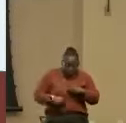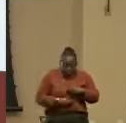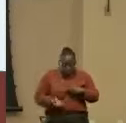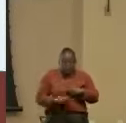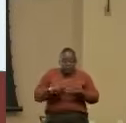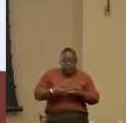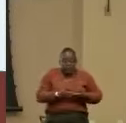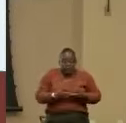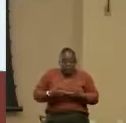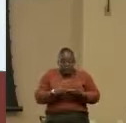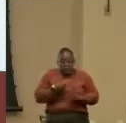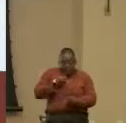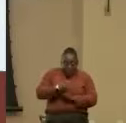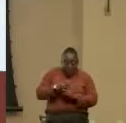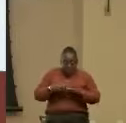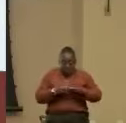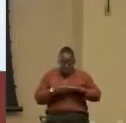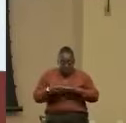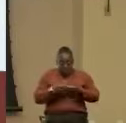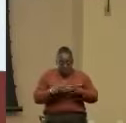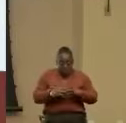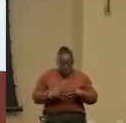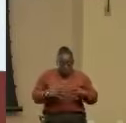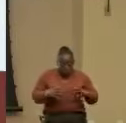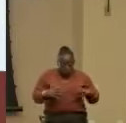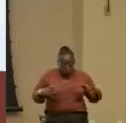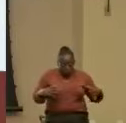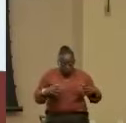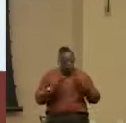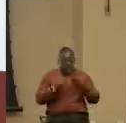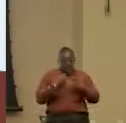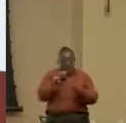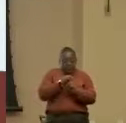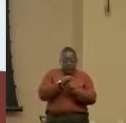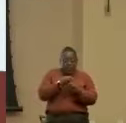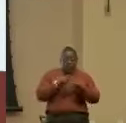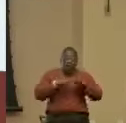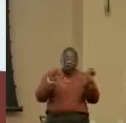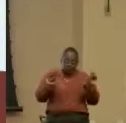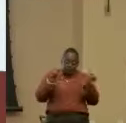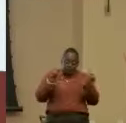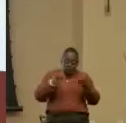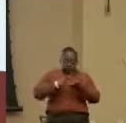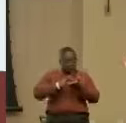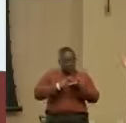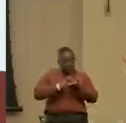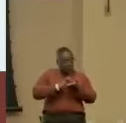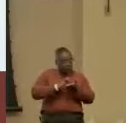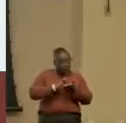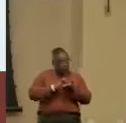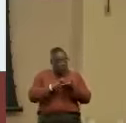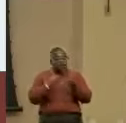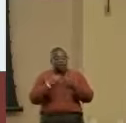trimester. So they actually don't affect the baby's growth or development at all. However, they do